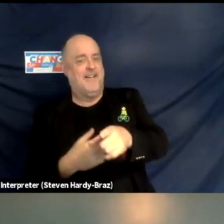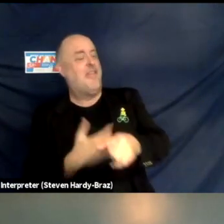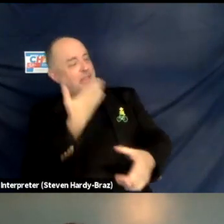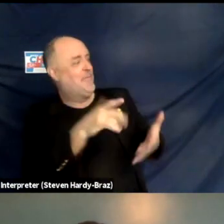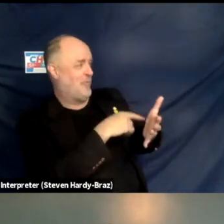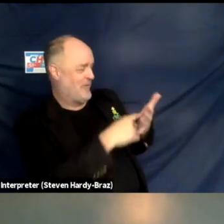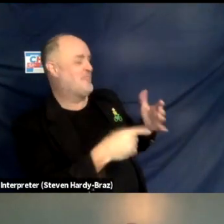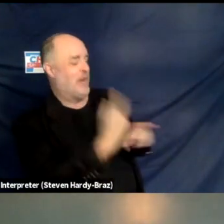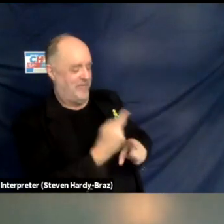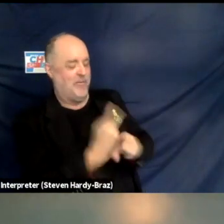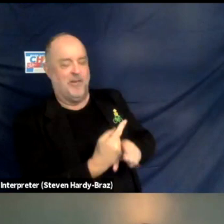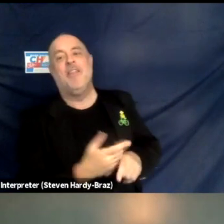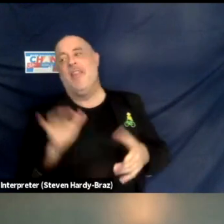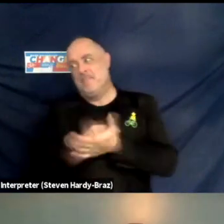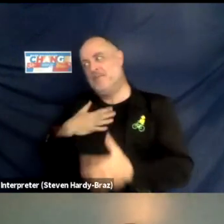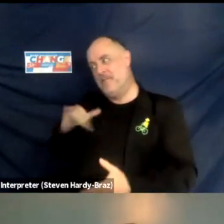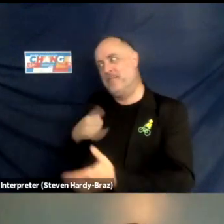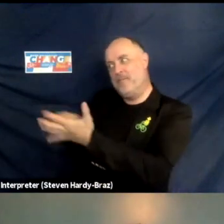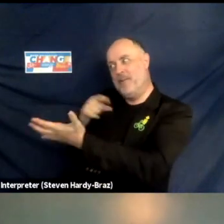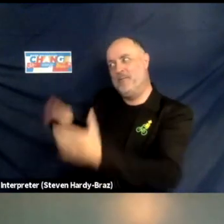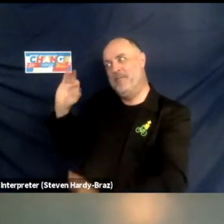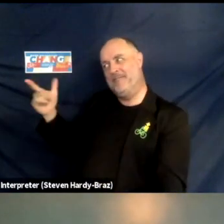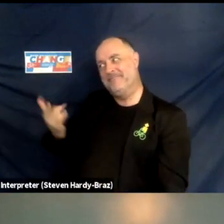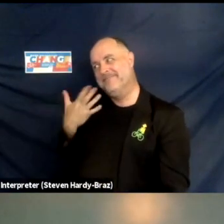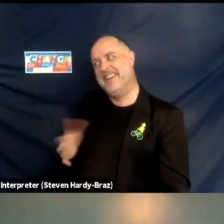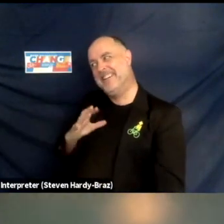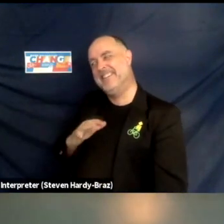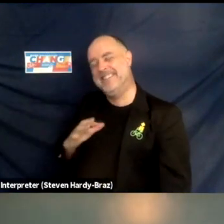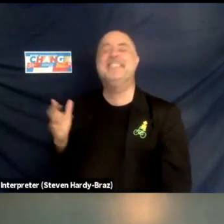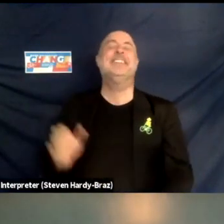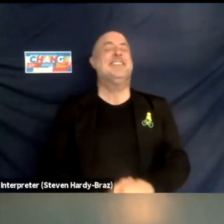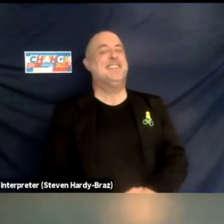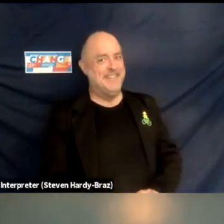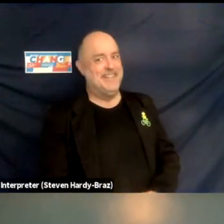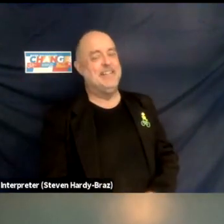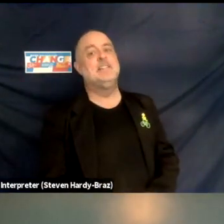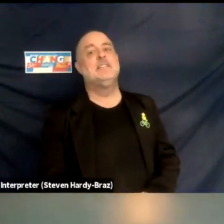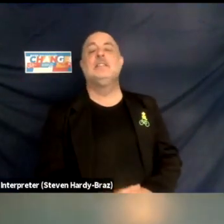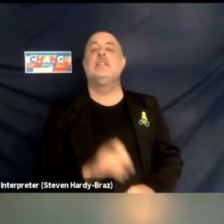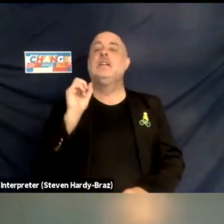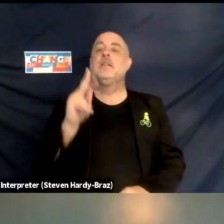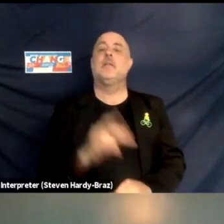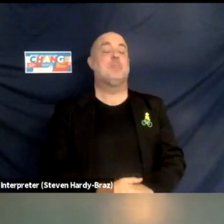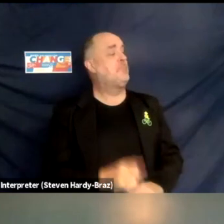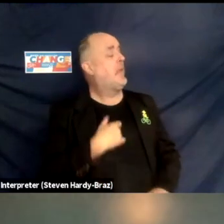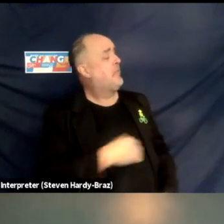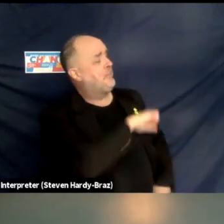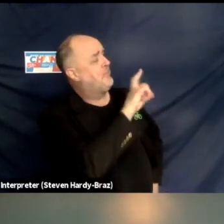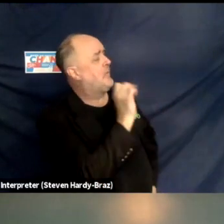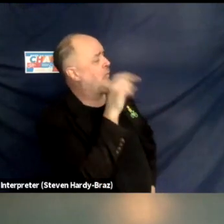Amelia. Thank you. That's my job as league staff. So Charles, another question for